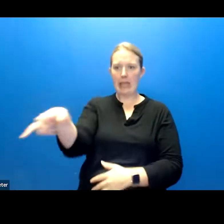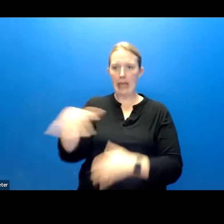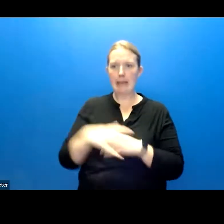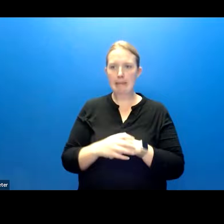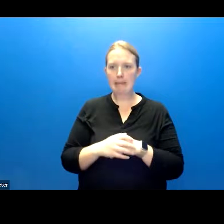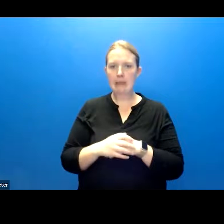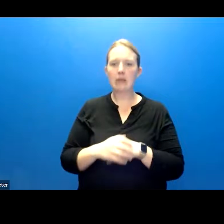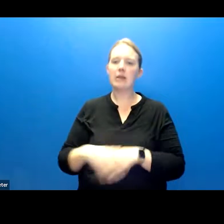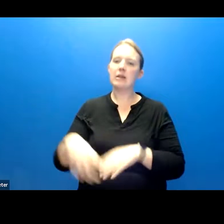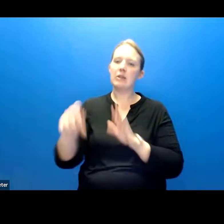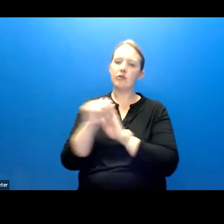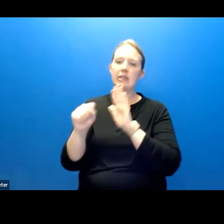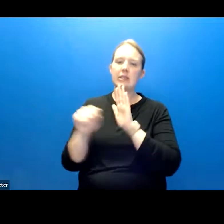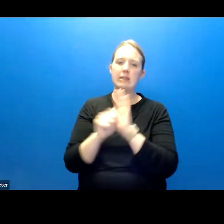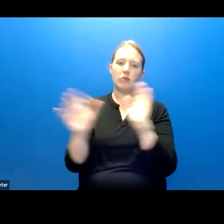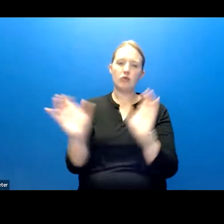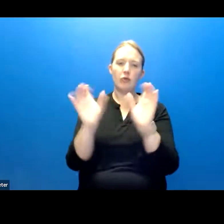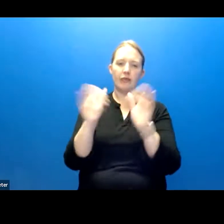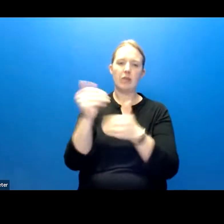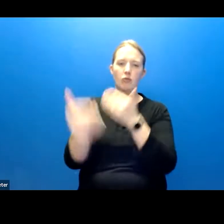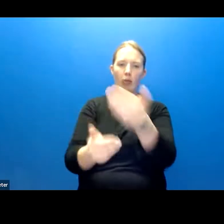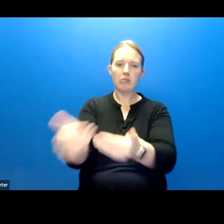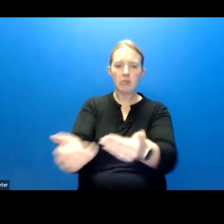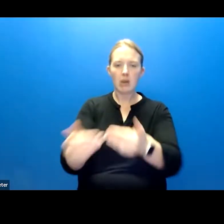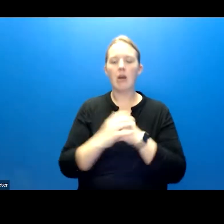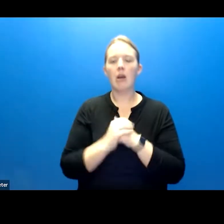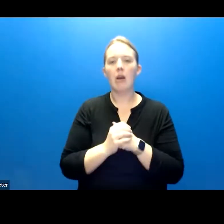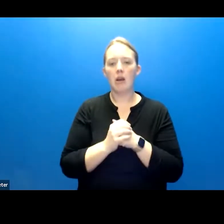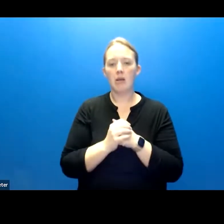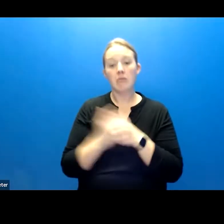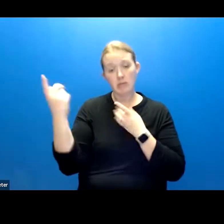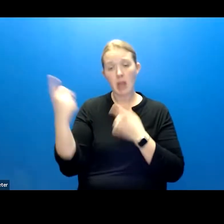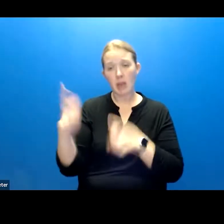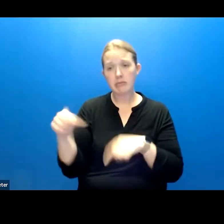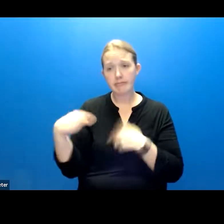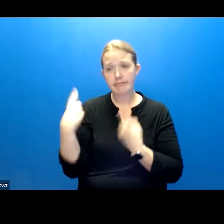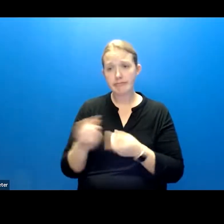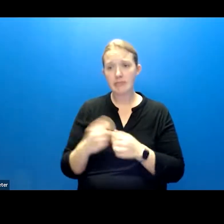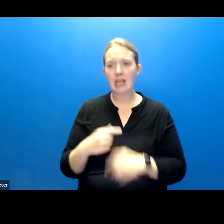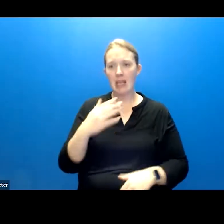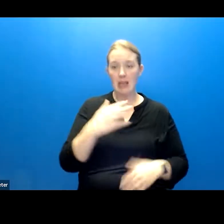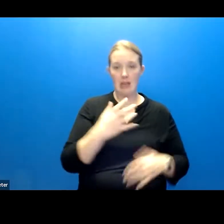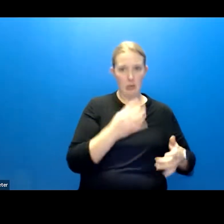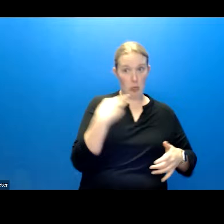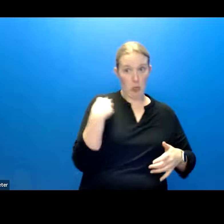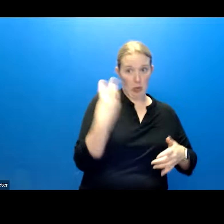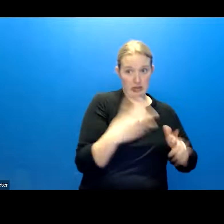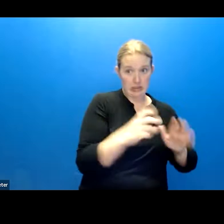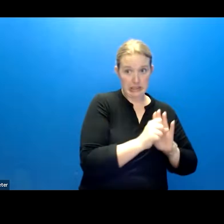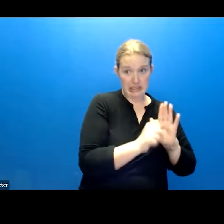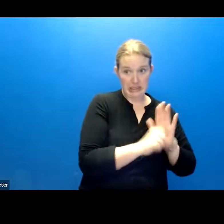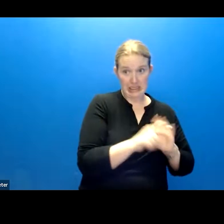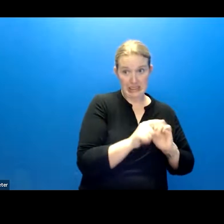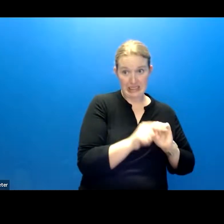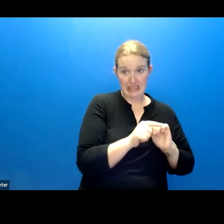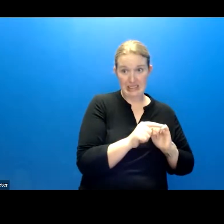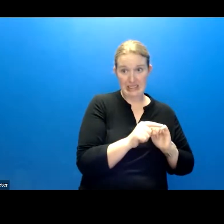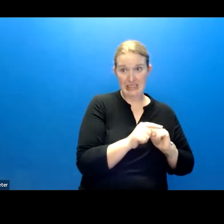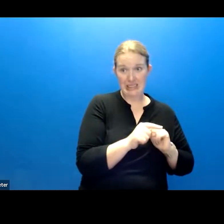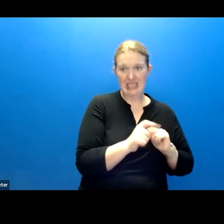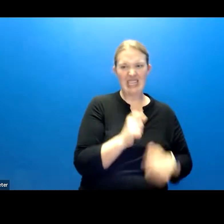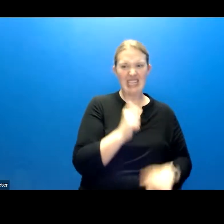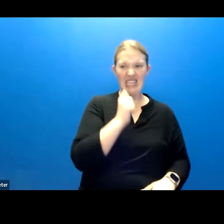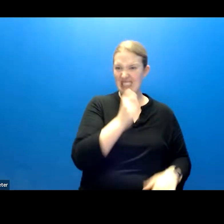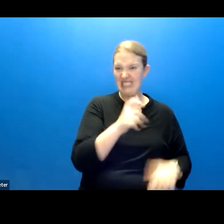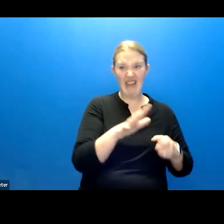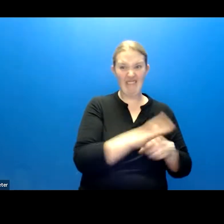state certification process that has happened. I will say that in Washington, it's a little bit not as developed